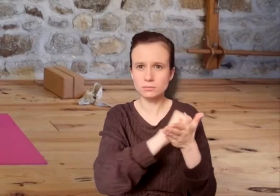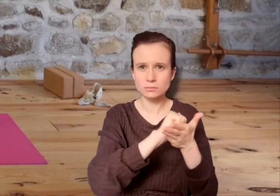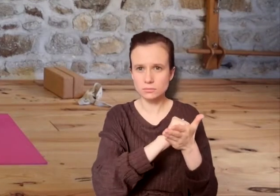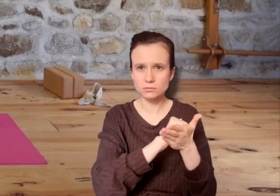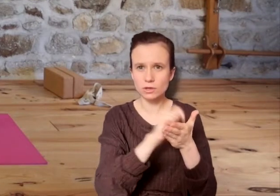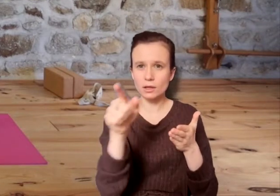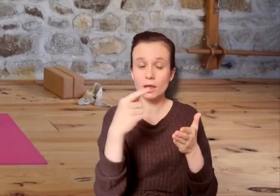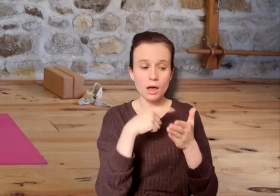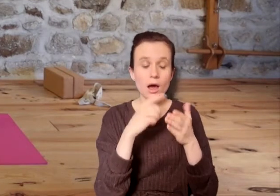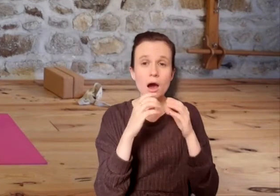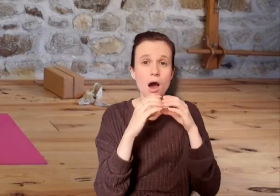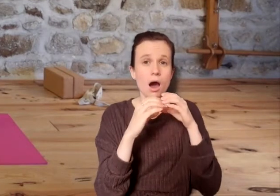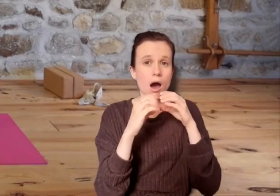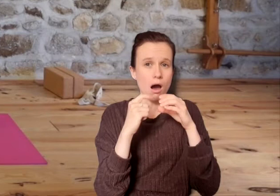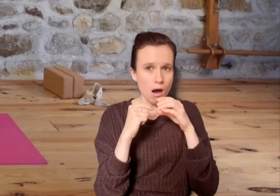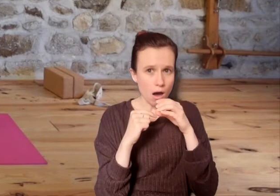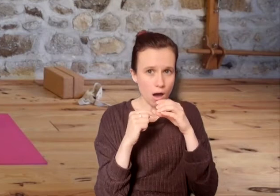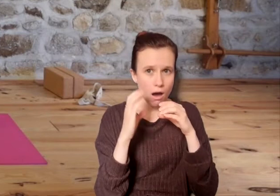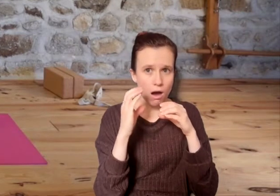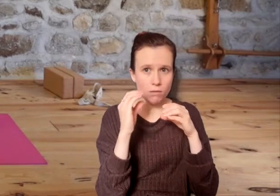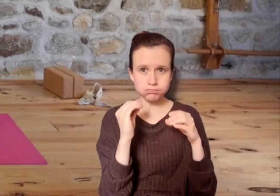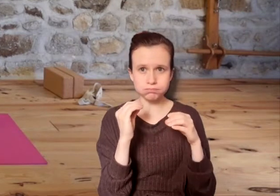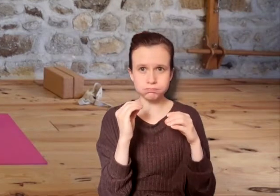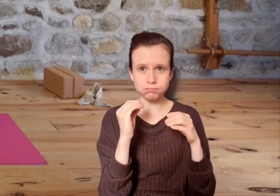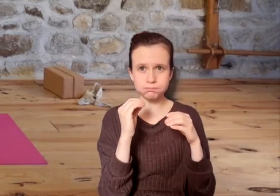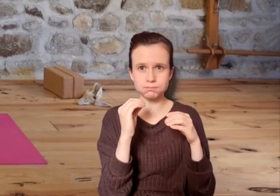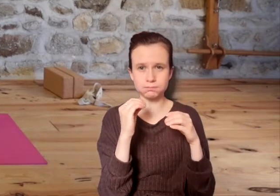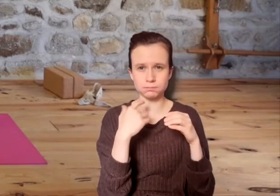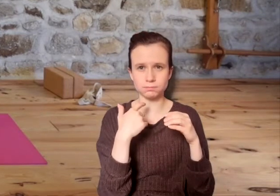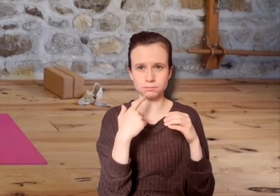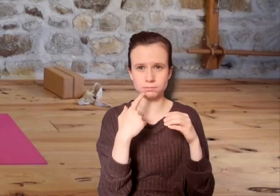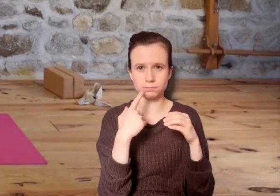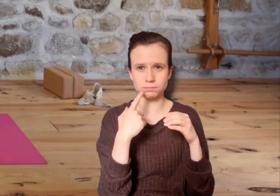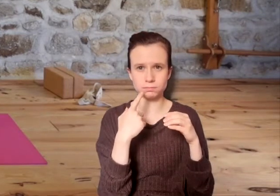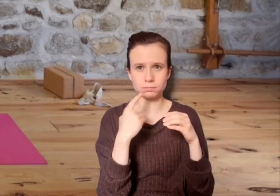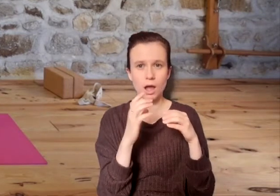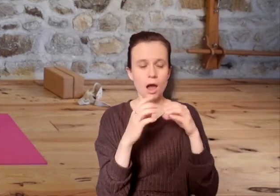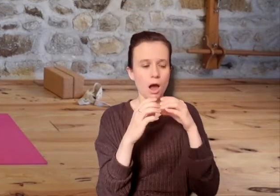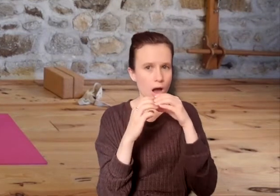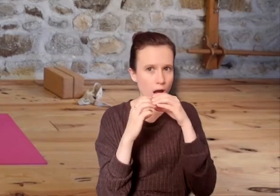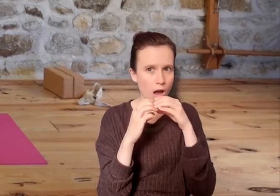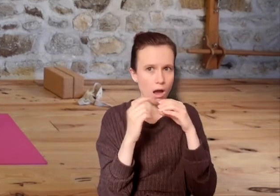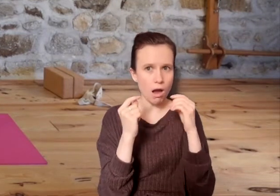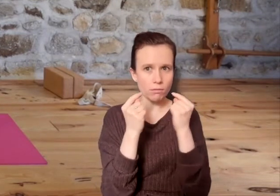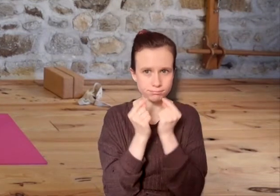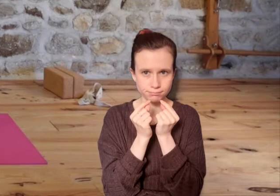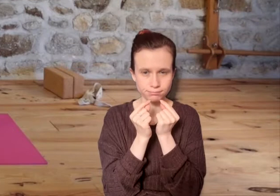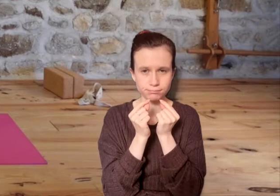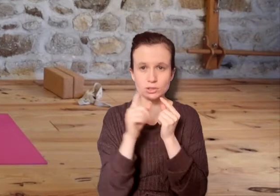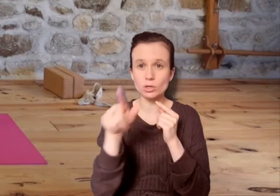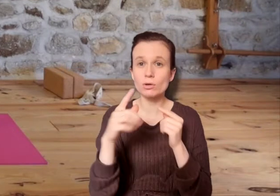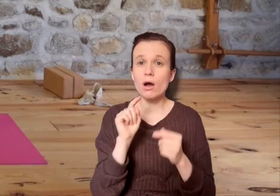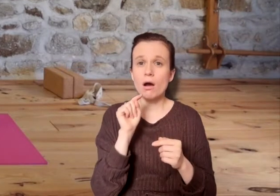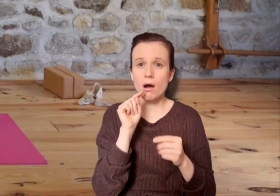wipe them off. It's the same idea to start, but you want to do it with your lips closed. So if you start with your